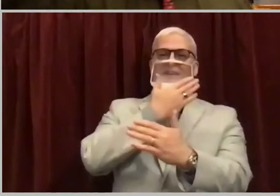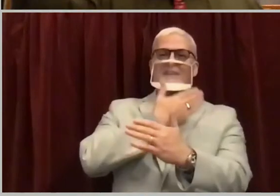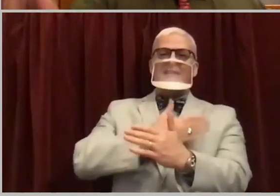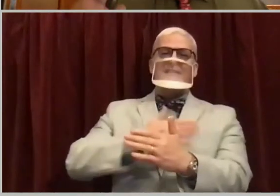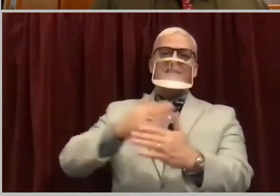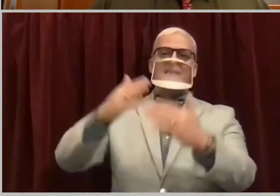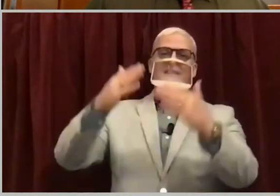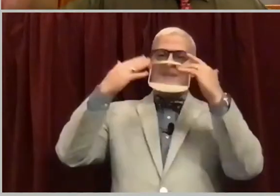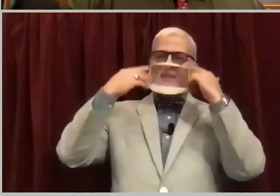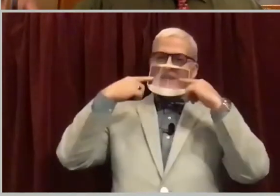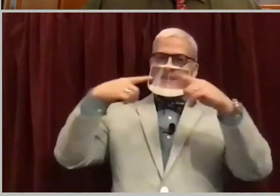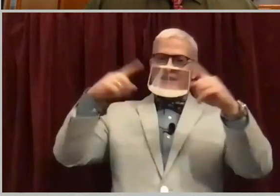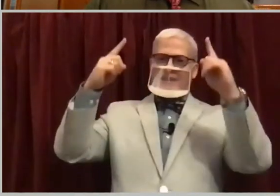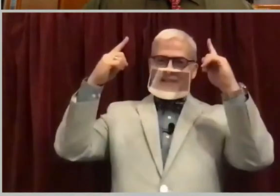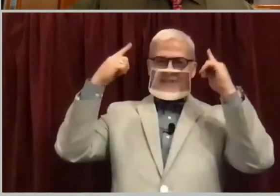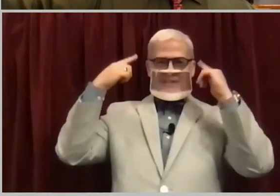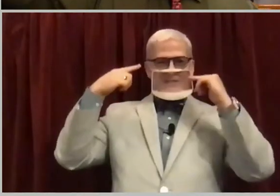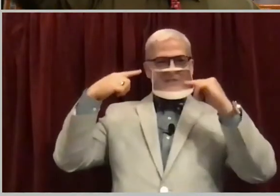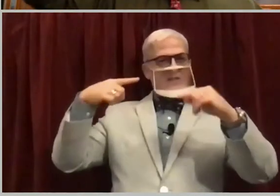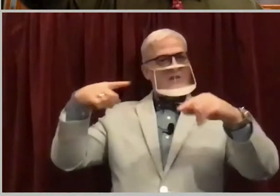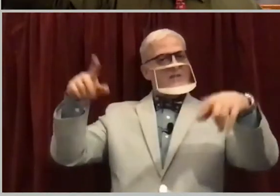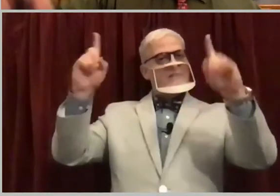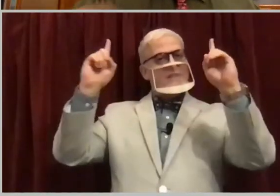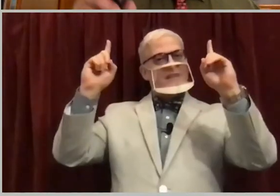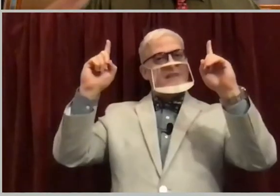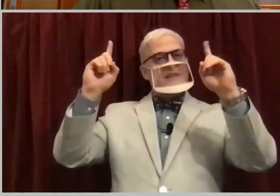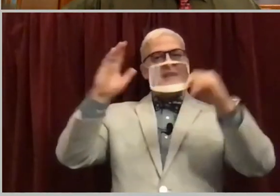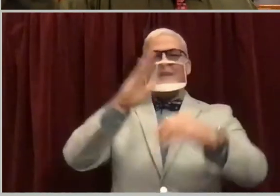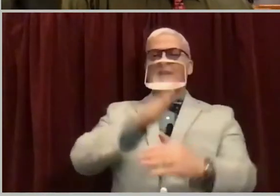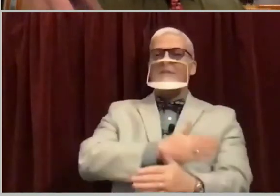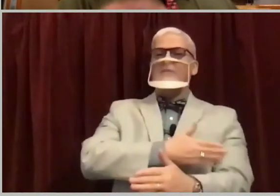angels, sing in